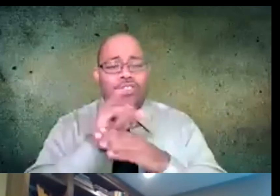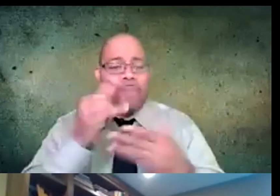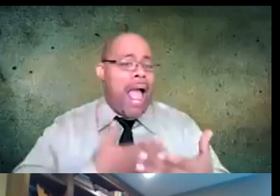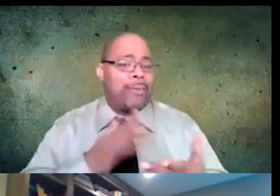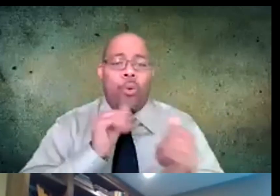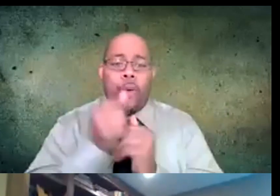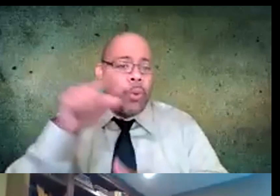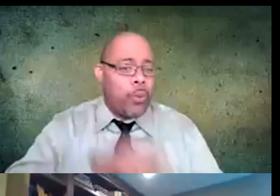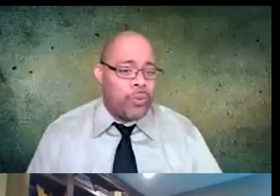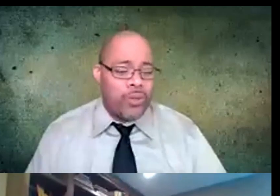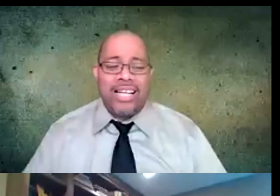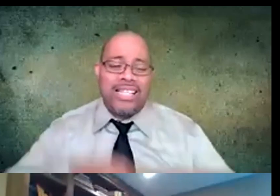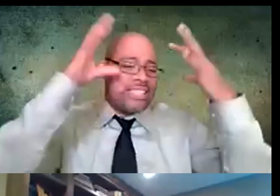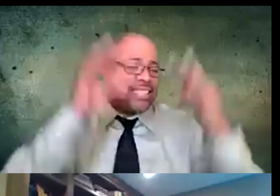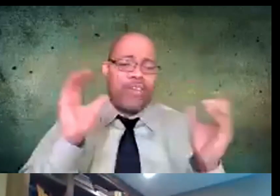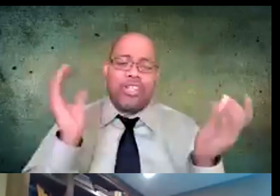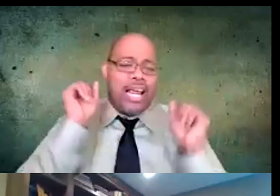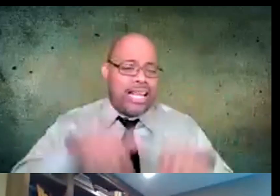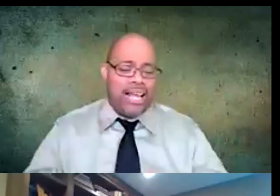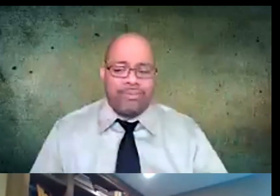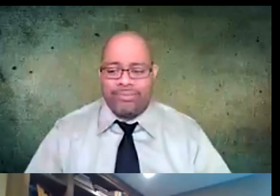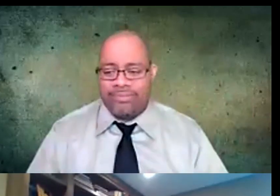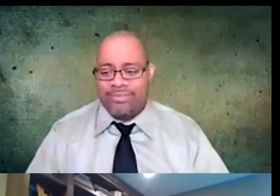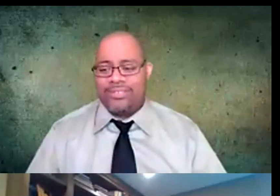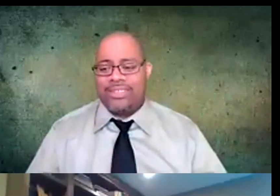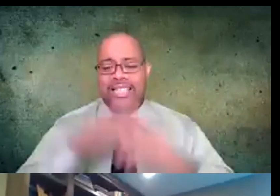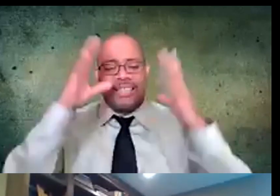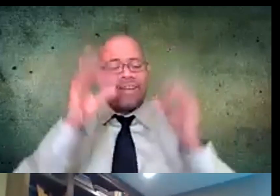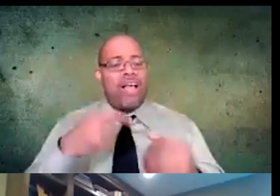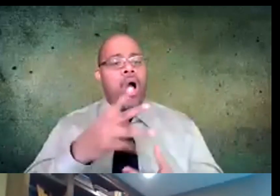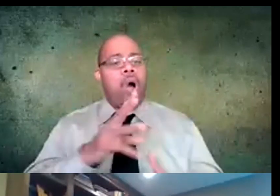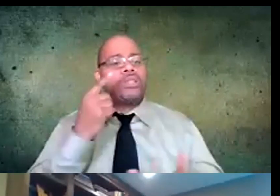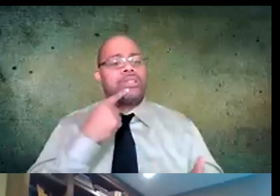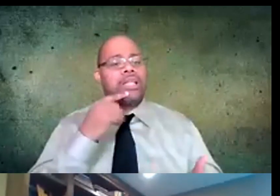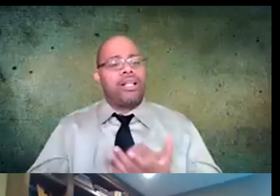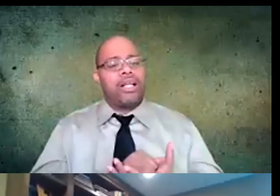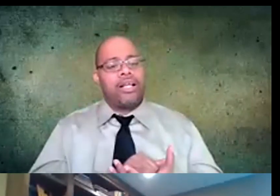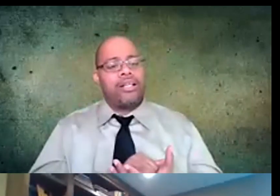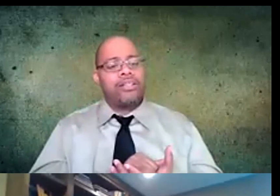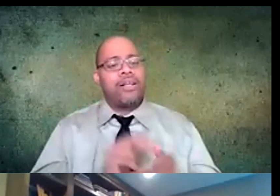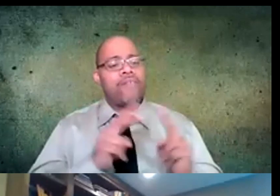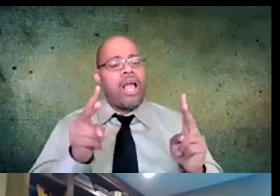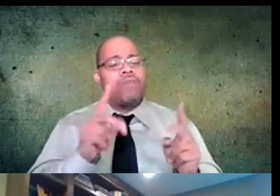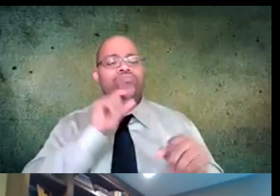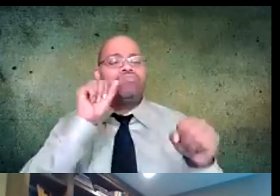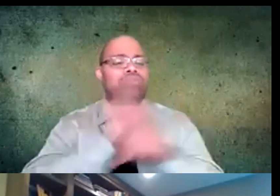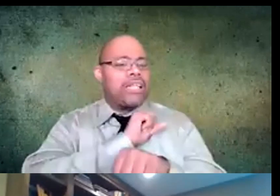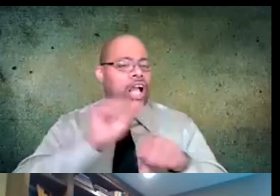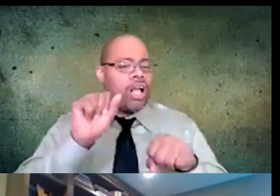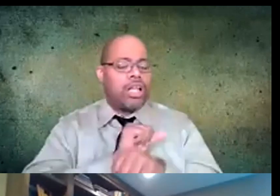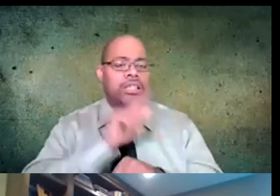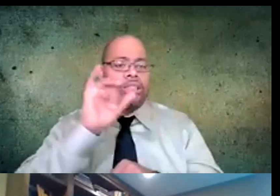can definitely chat. Definitely. And I would also say a very practical